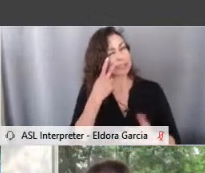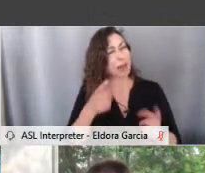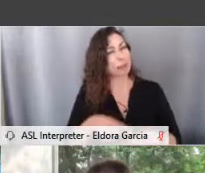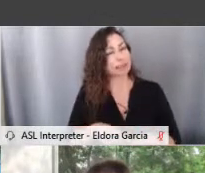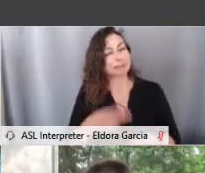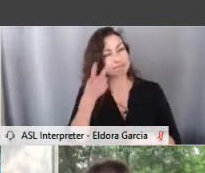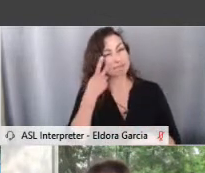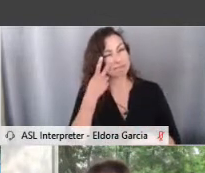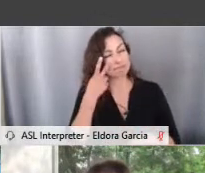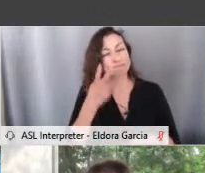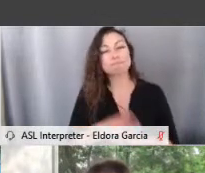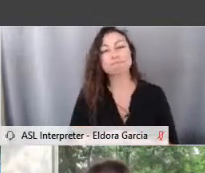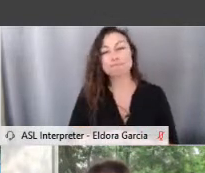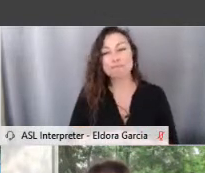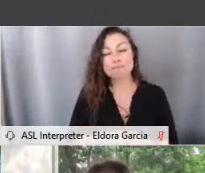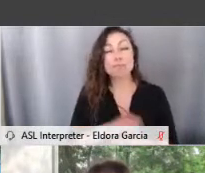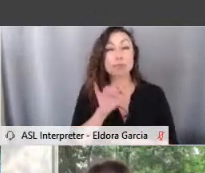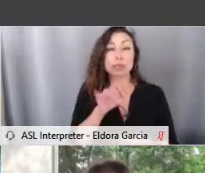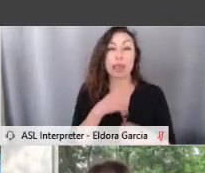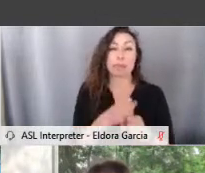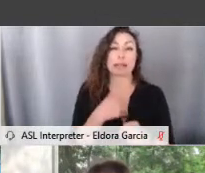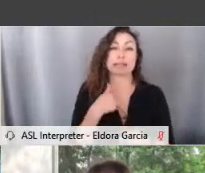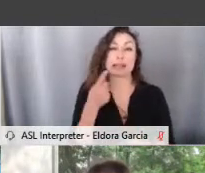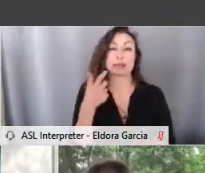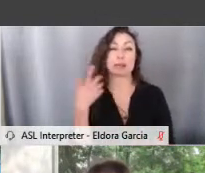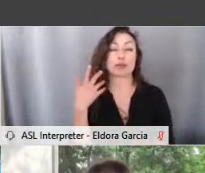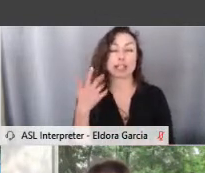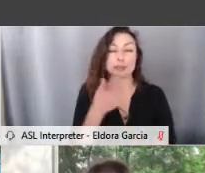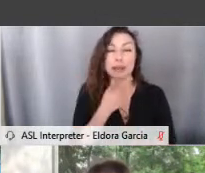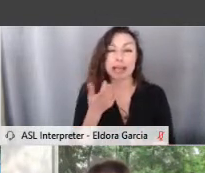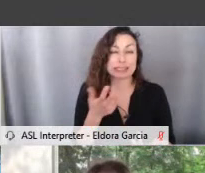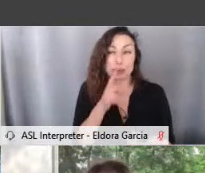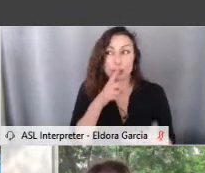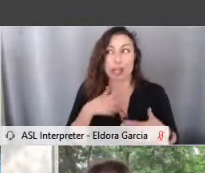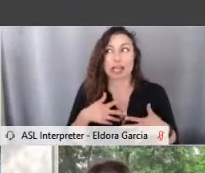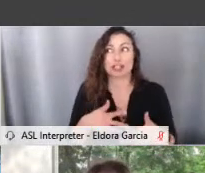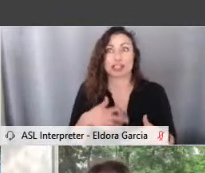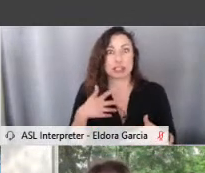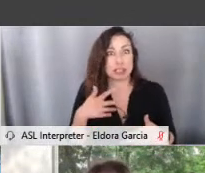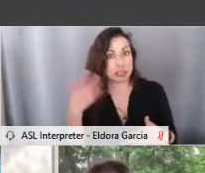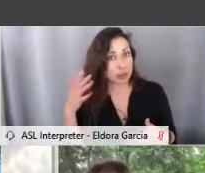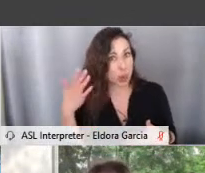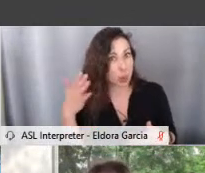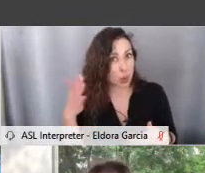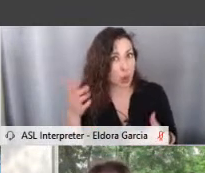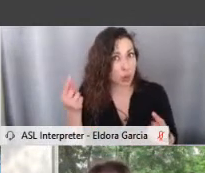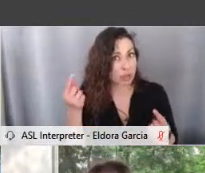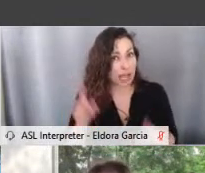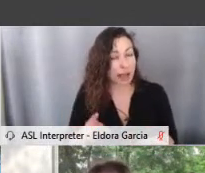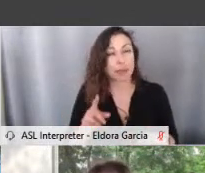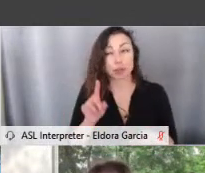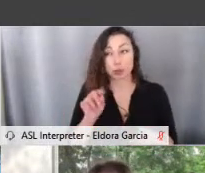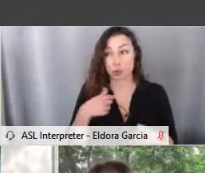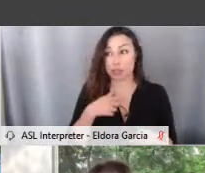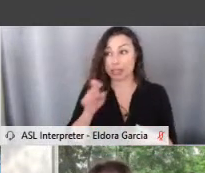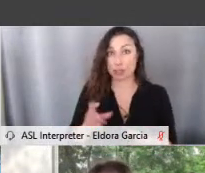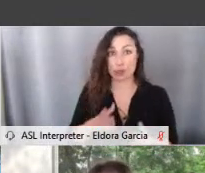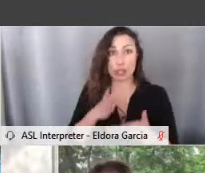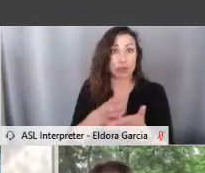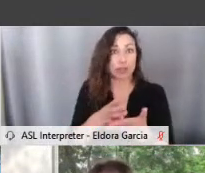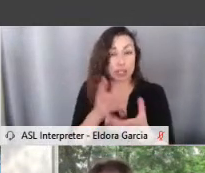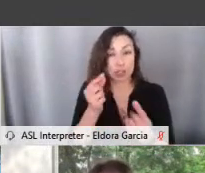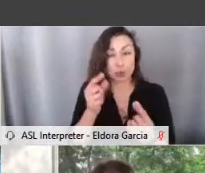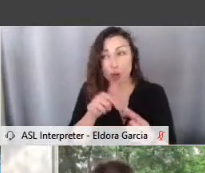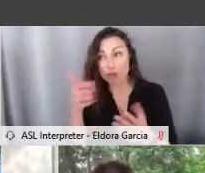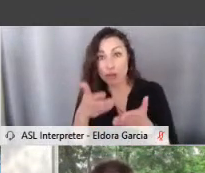happens. And that drives us a little nutty because we're really anxious to intervene if we need to intervene and do